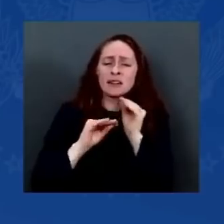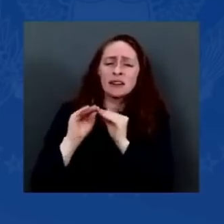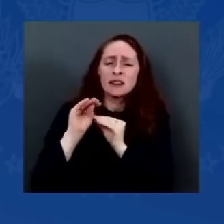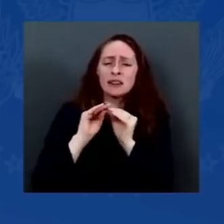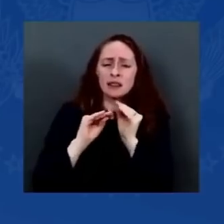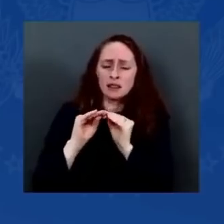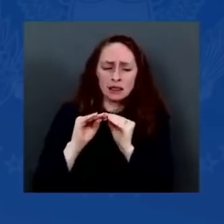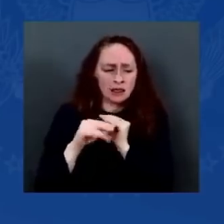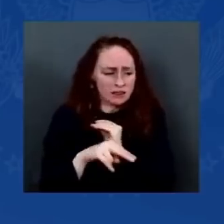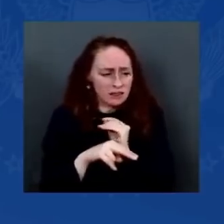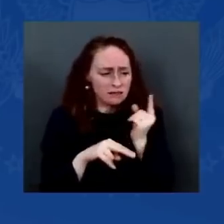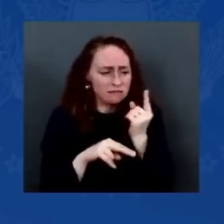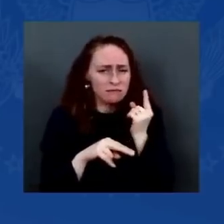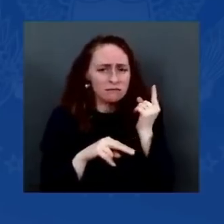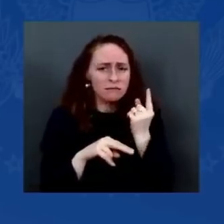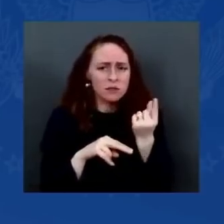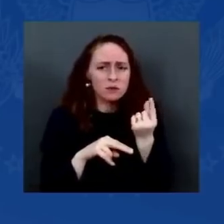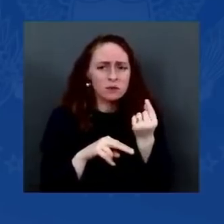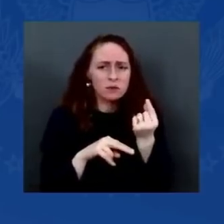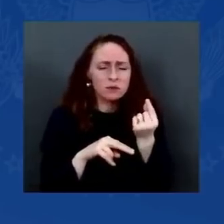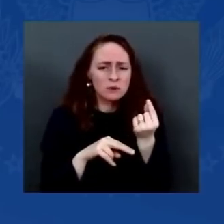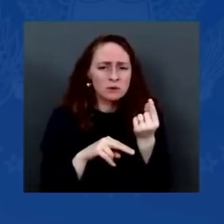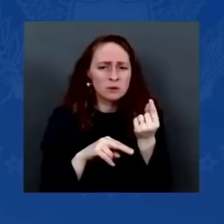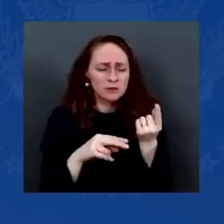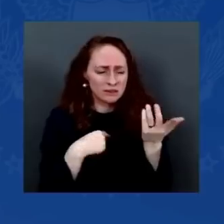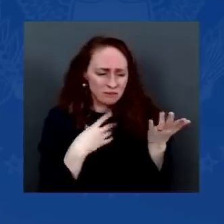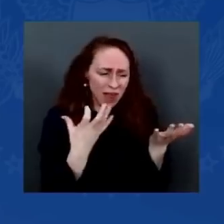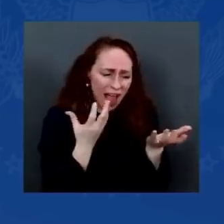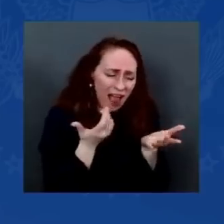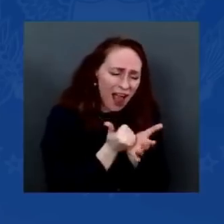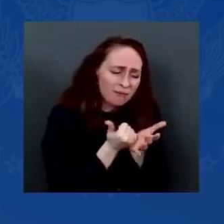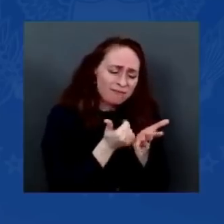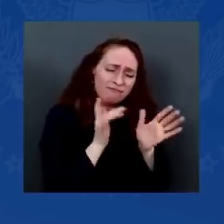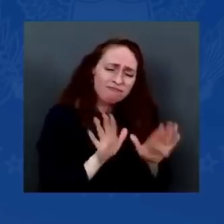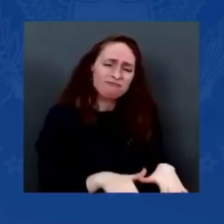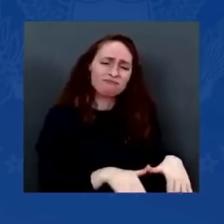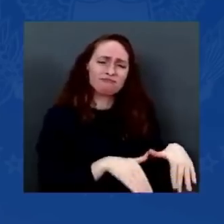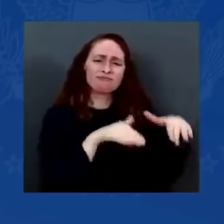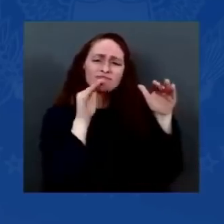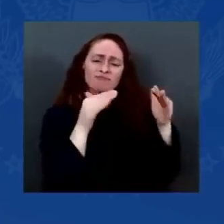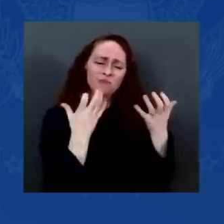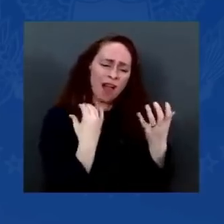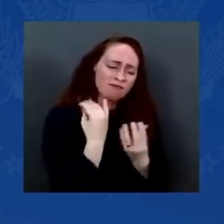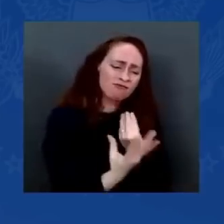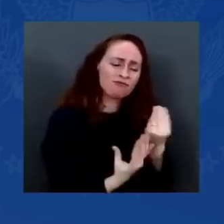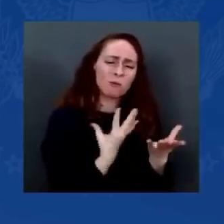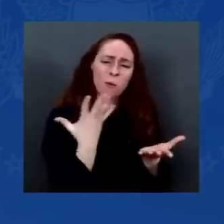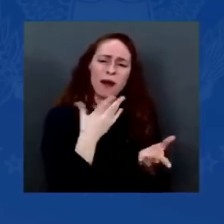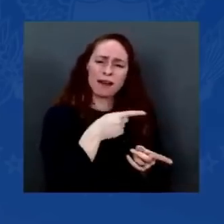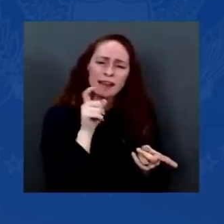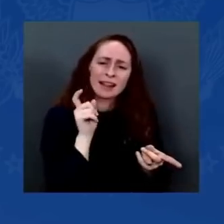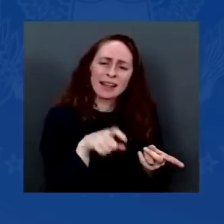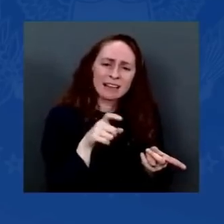him, if you don't get be able to take that, what happens? They're likely to go in a